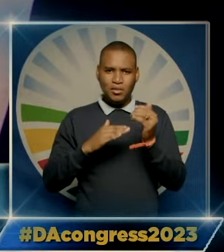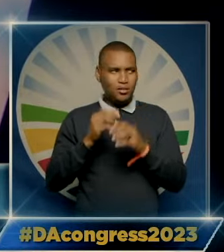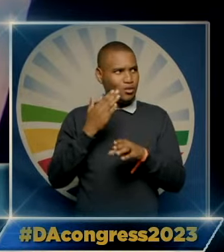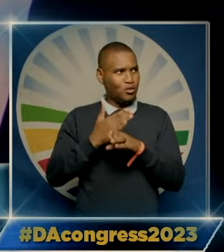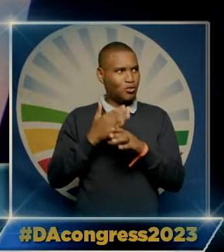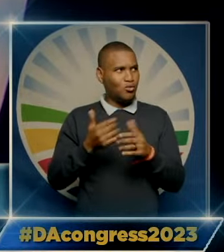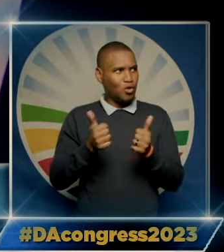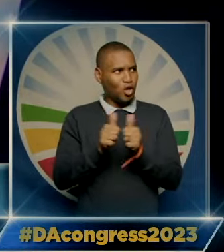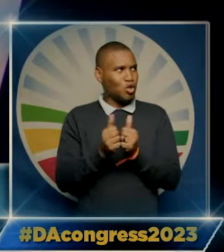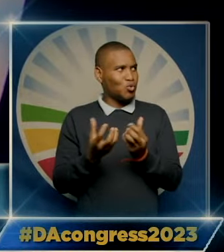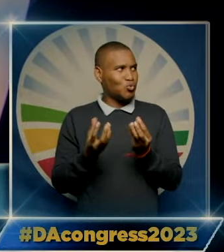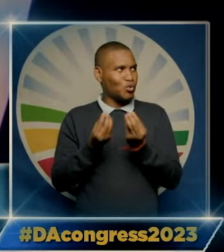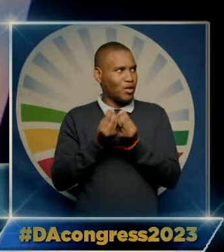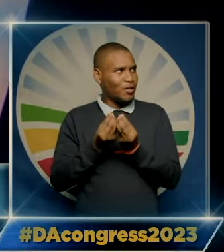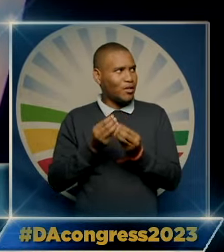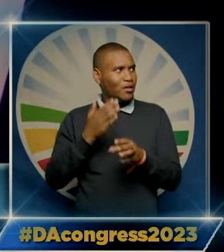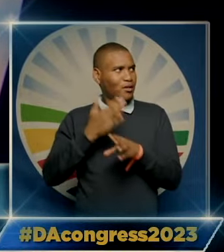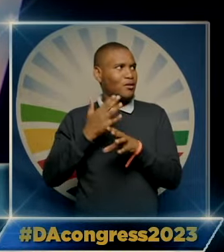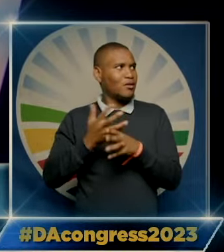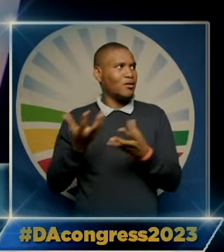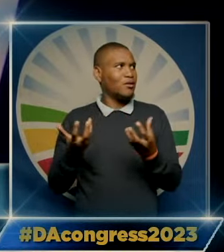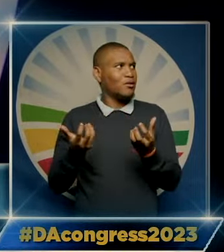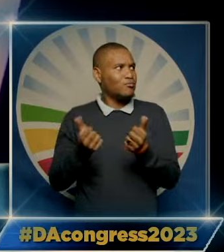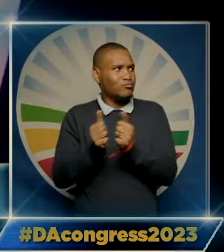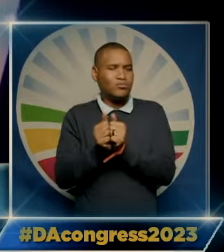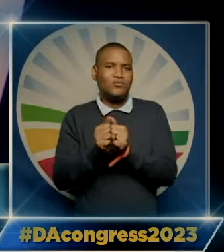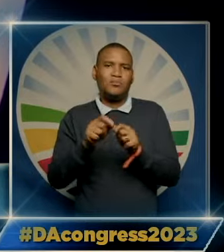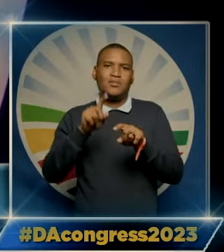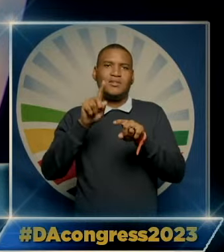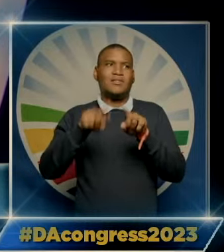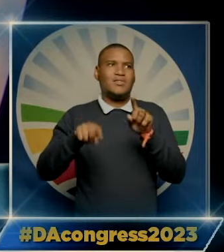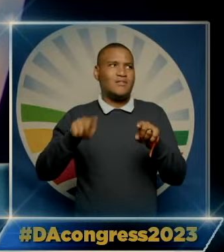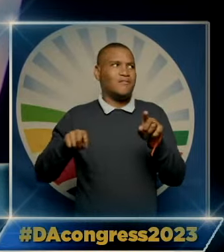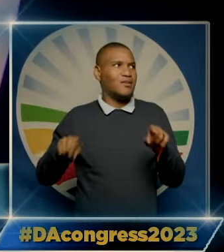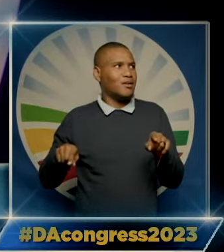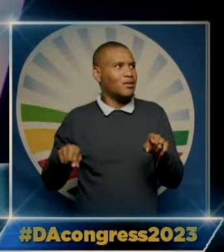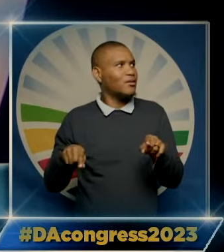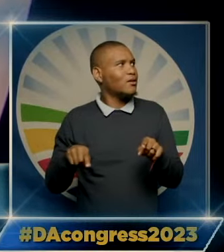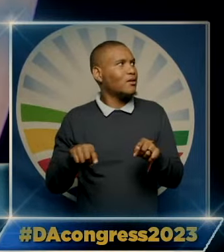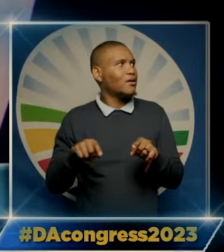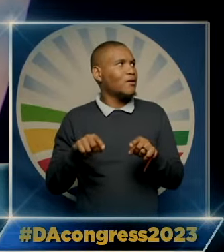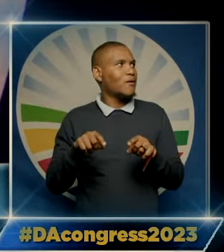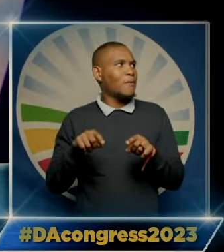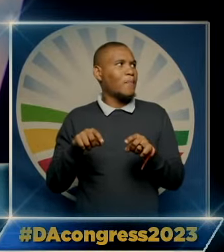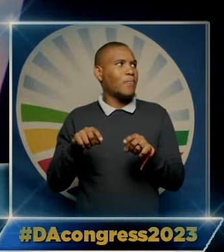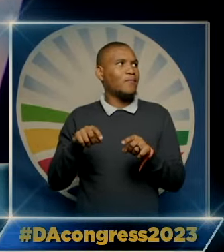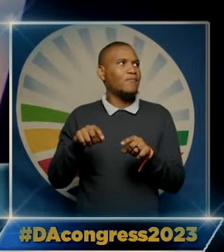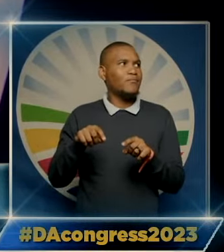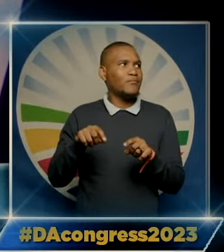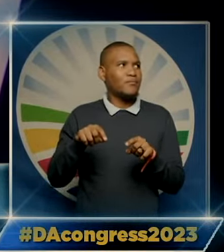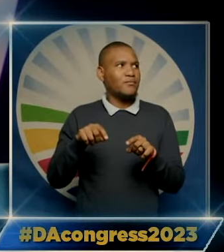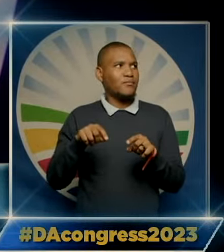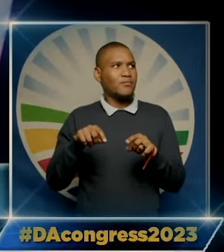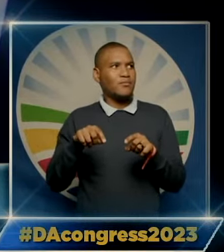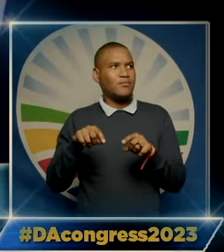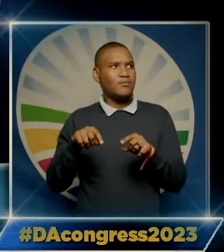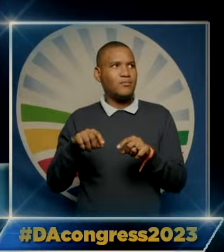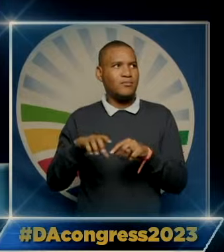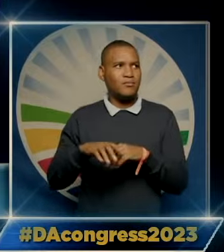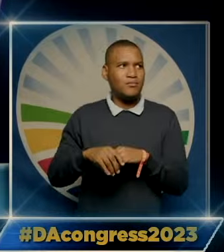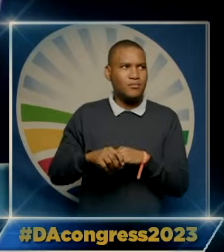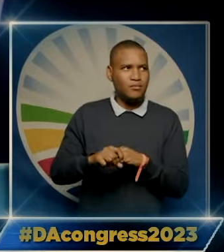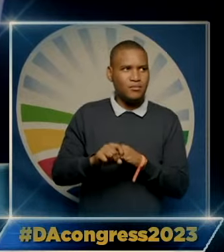coalitions are difficult. You've got several different parties there, but I feel that we have a unity of purpose in the Tshwane